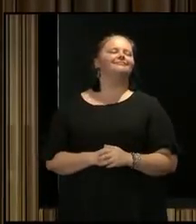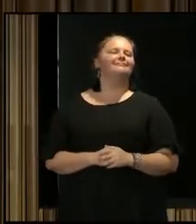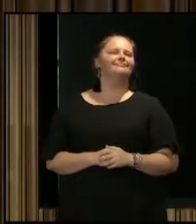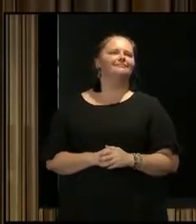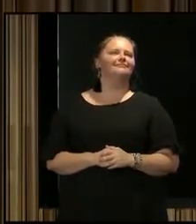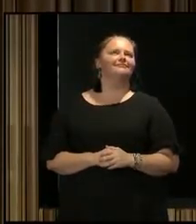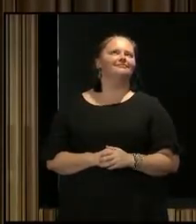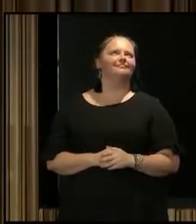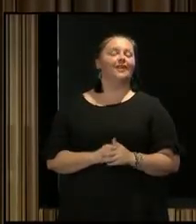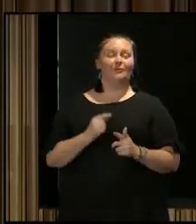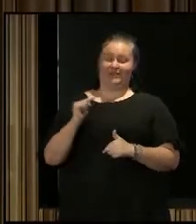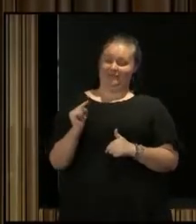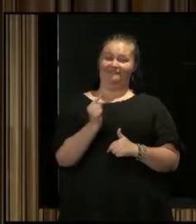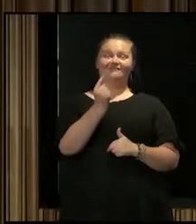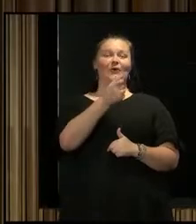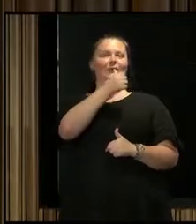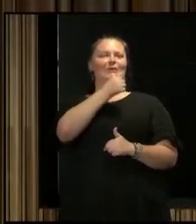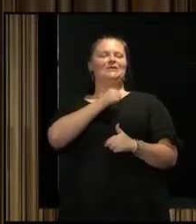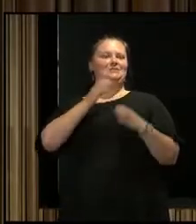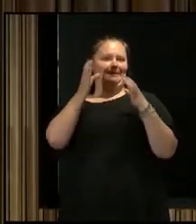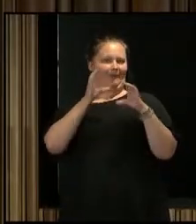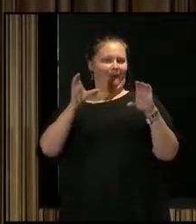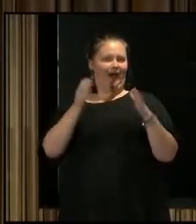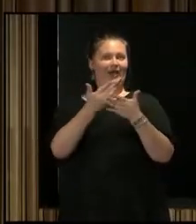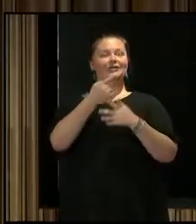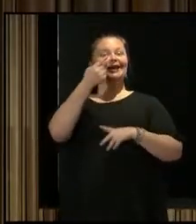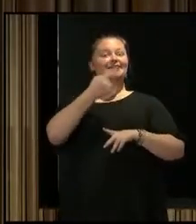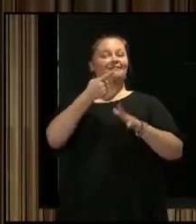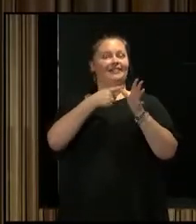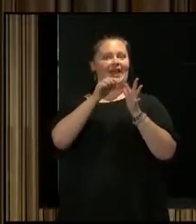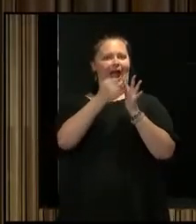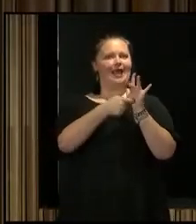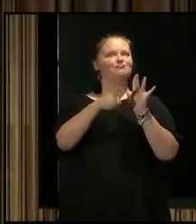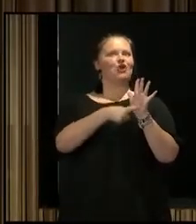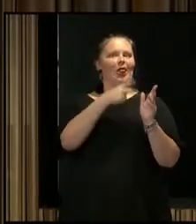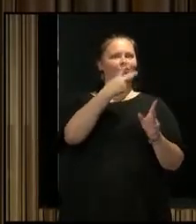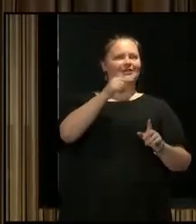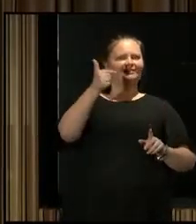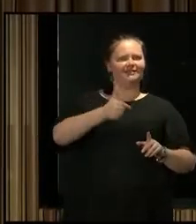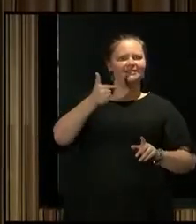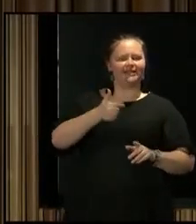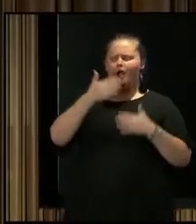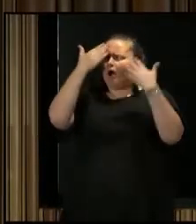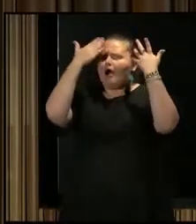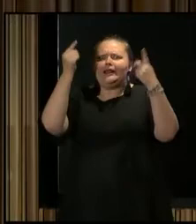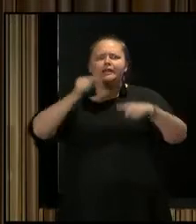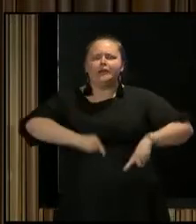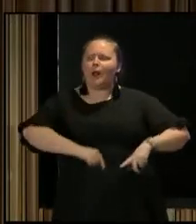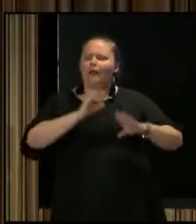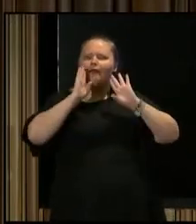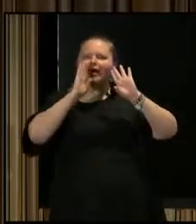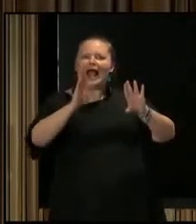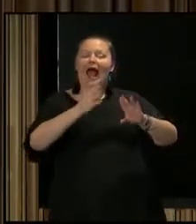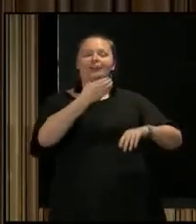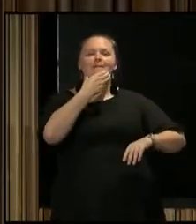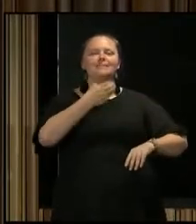I was at the very first pub choir on the 11th of April 2017. I didn't know that, and that is incredible. At the Bearded